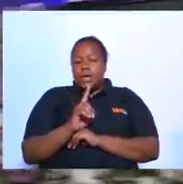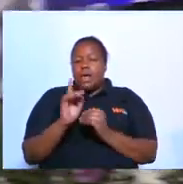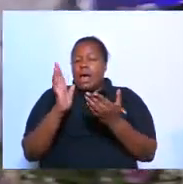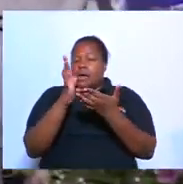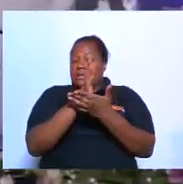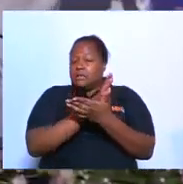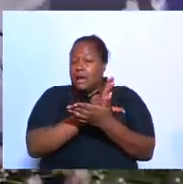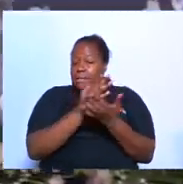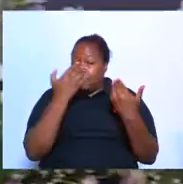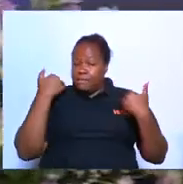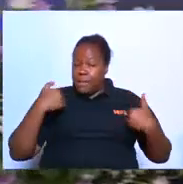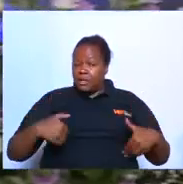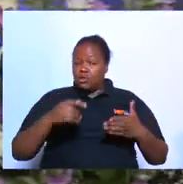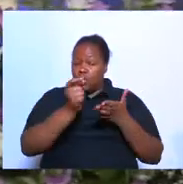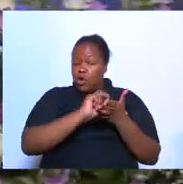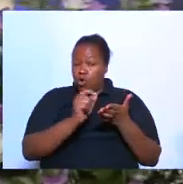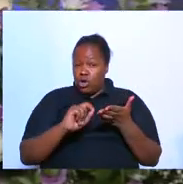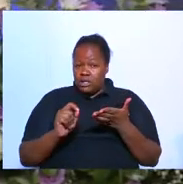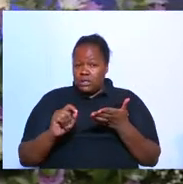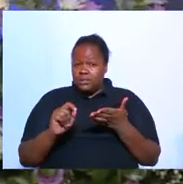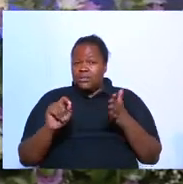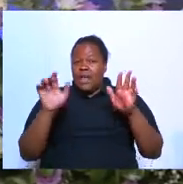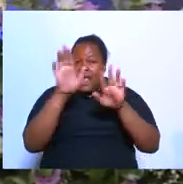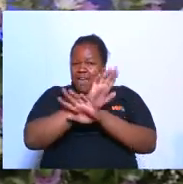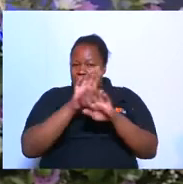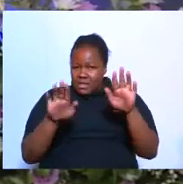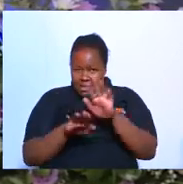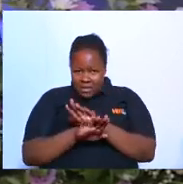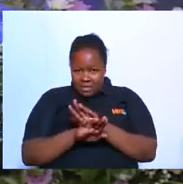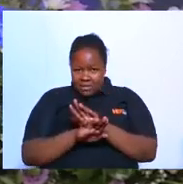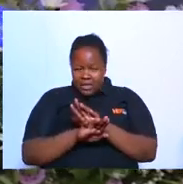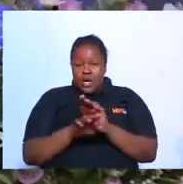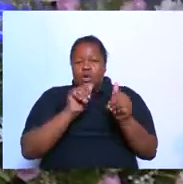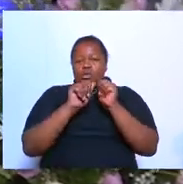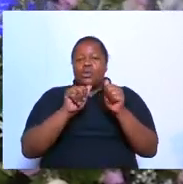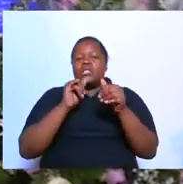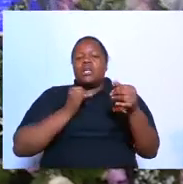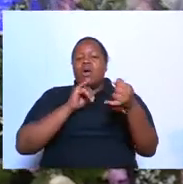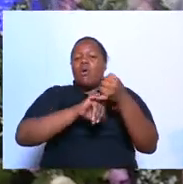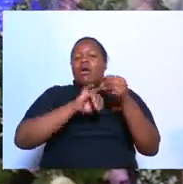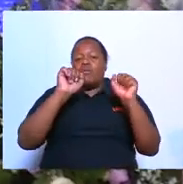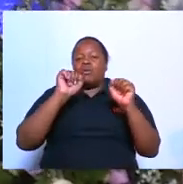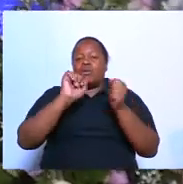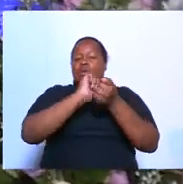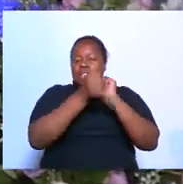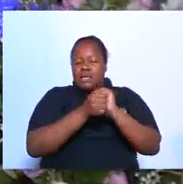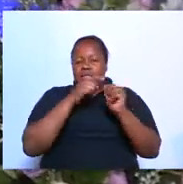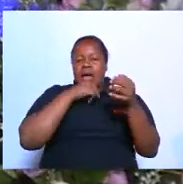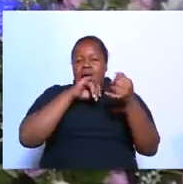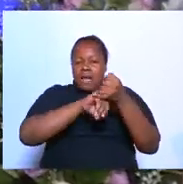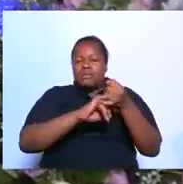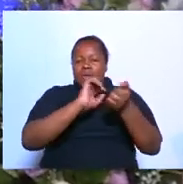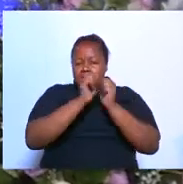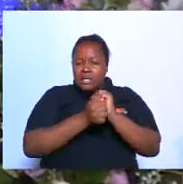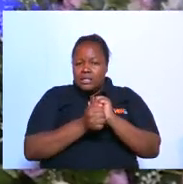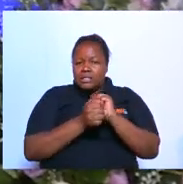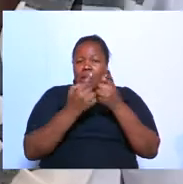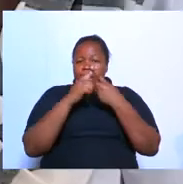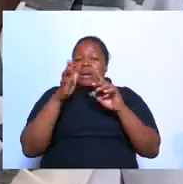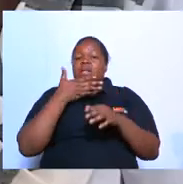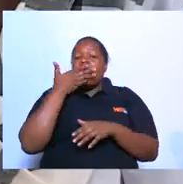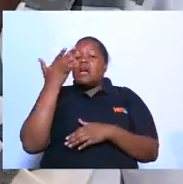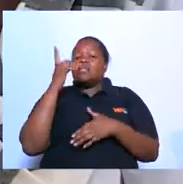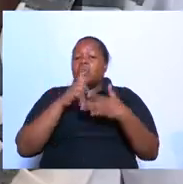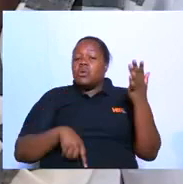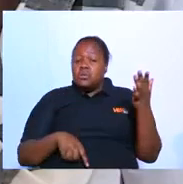somebody wrote as I said he wrote everything he thinks that the wife will change the husband will change and the response was